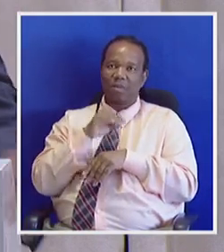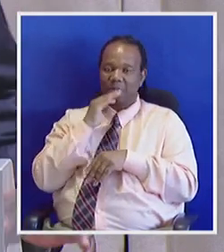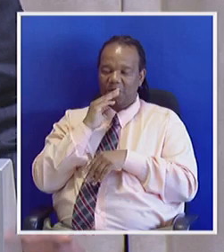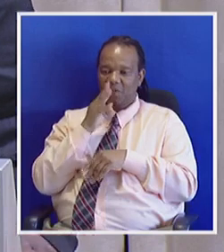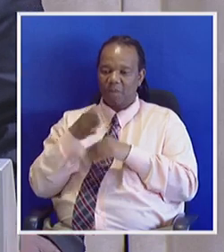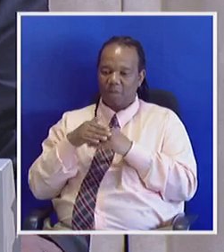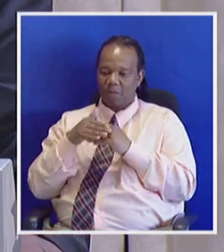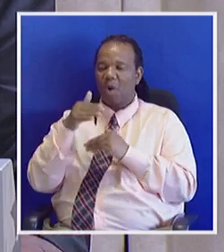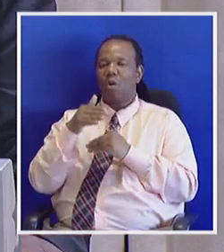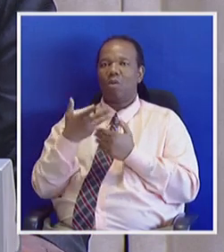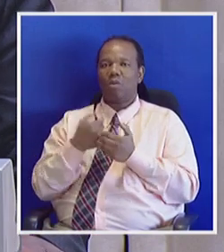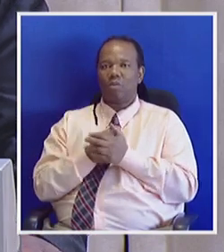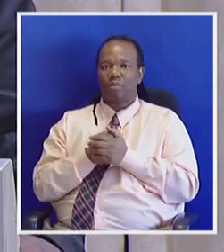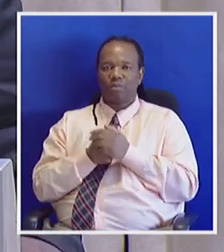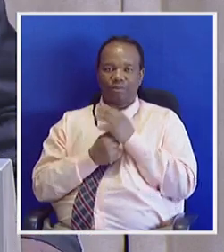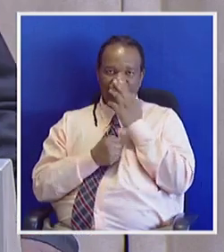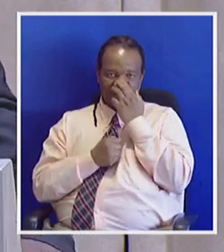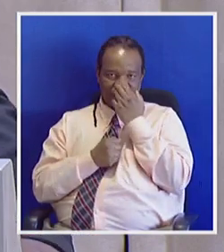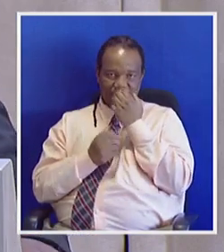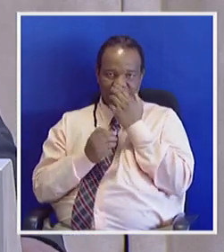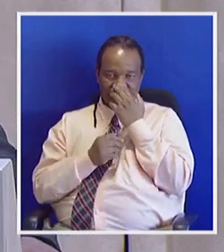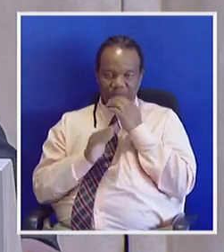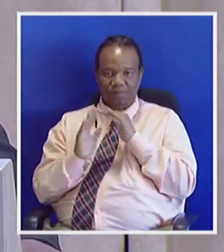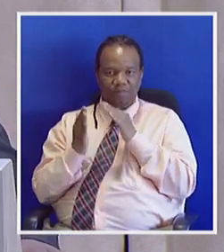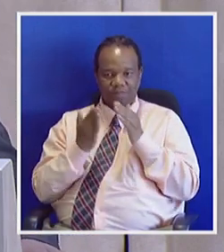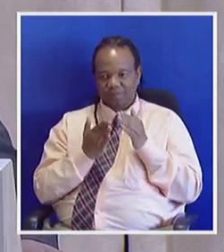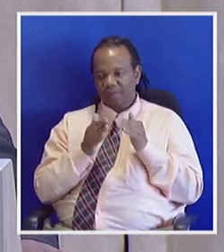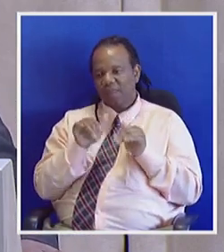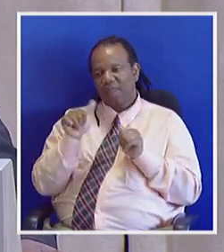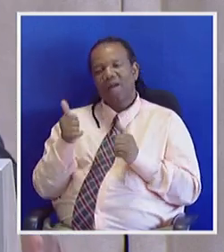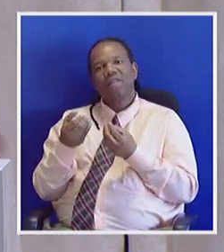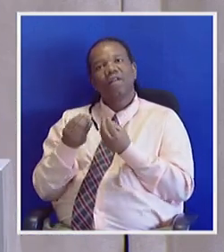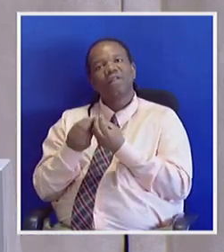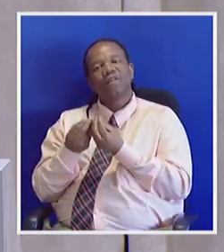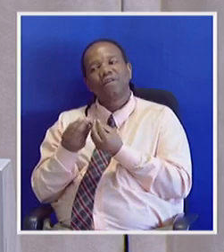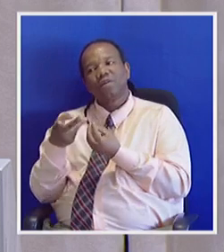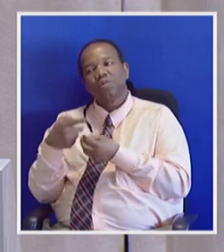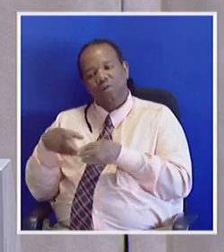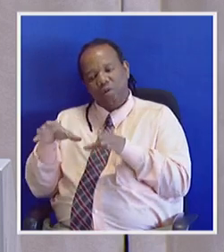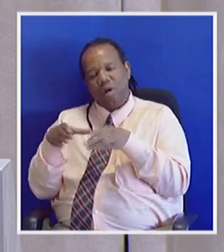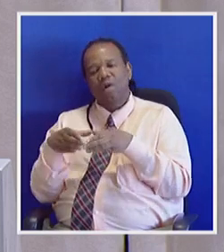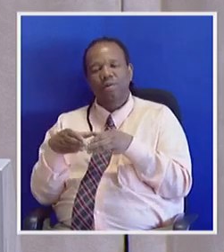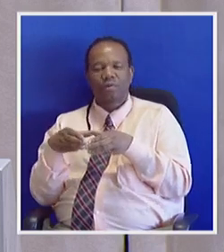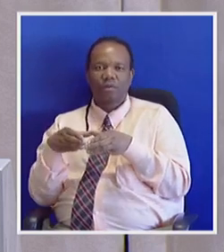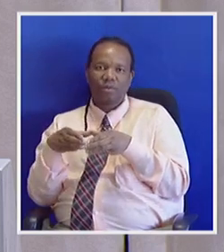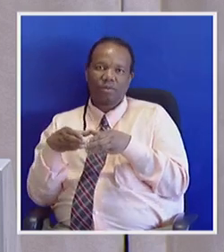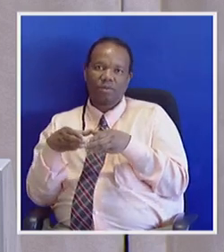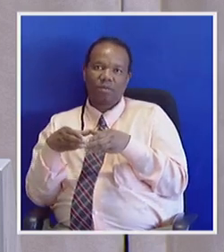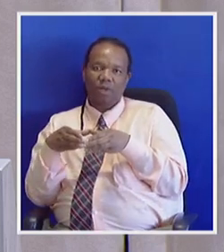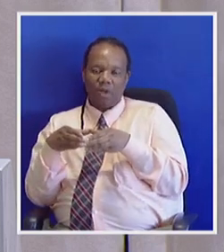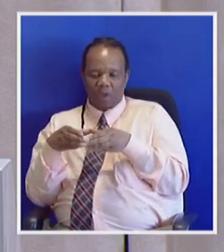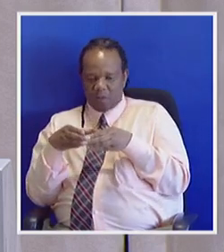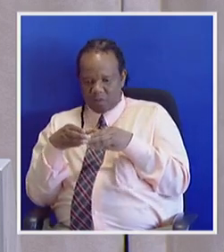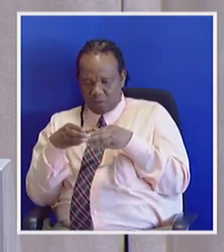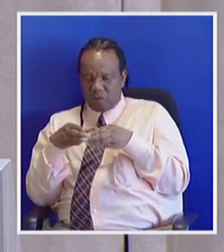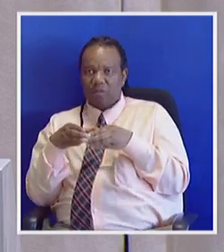Now, the one other important thing that the social partners agreed on is that there should be no erosion